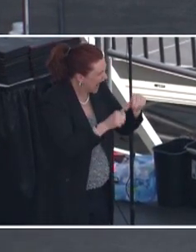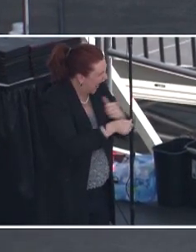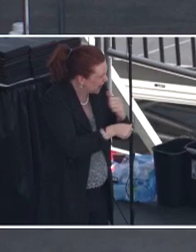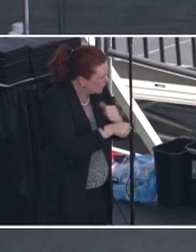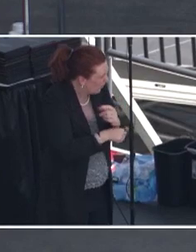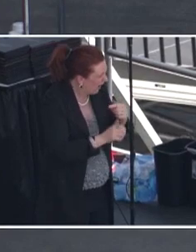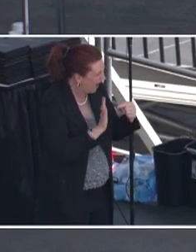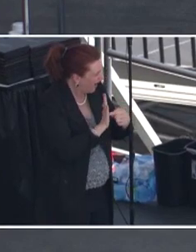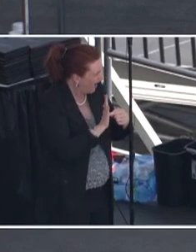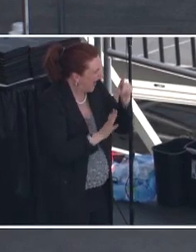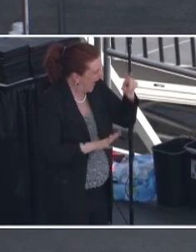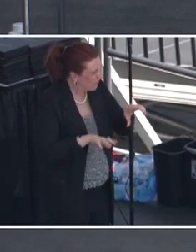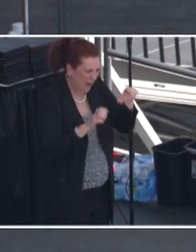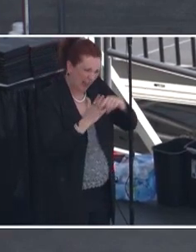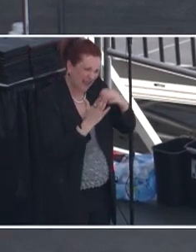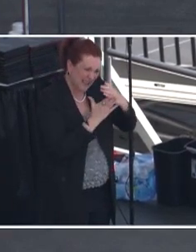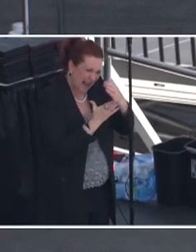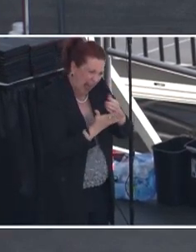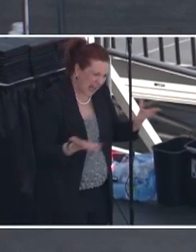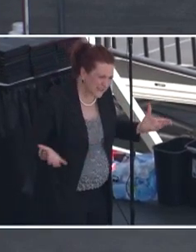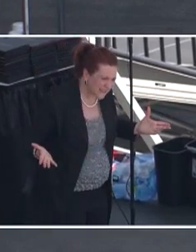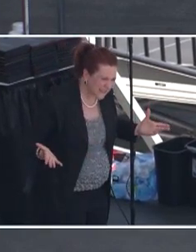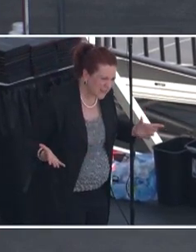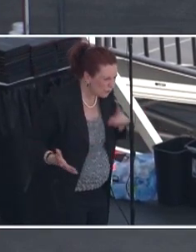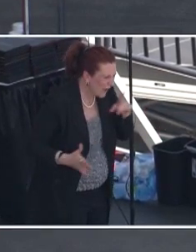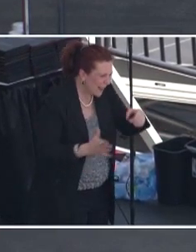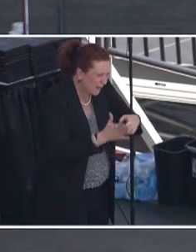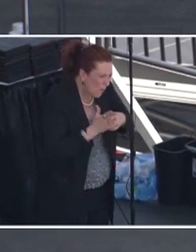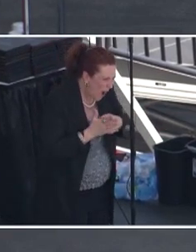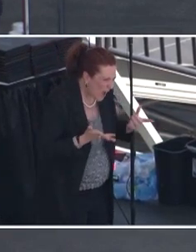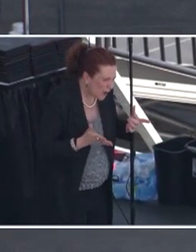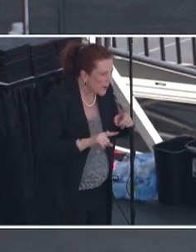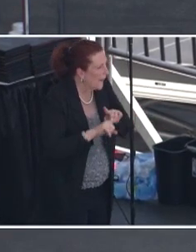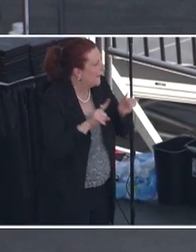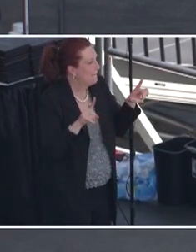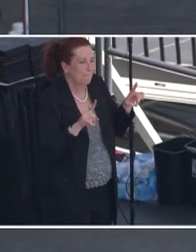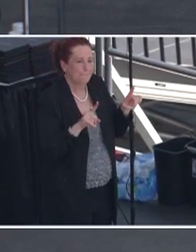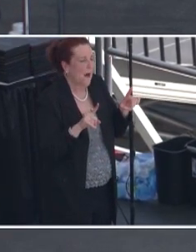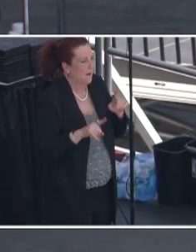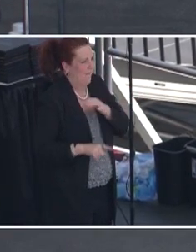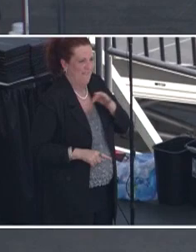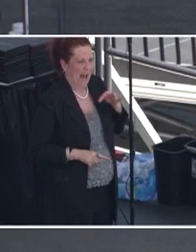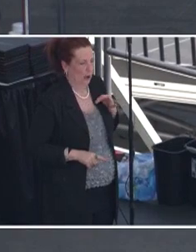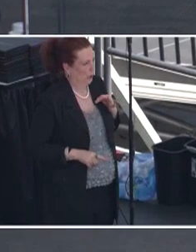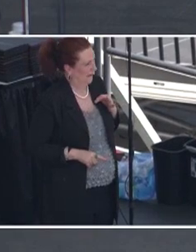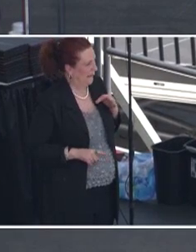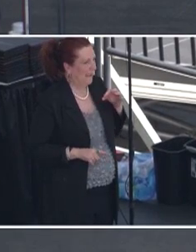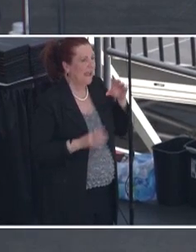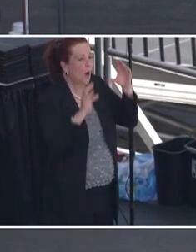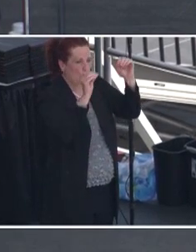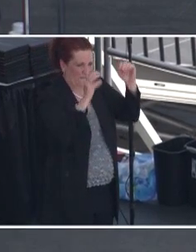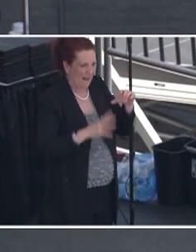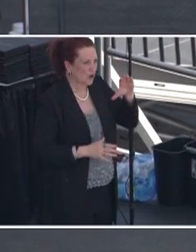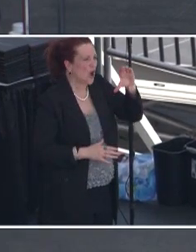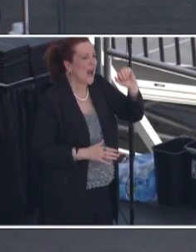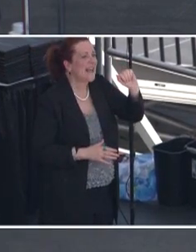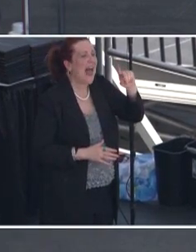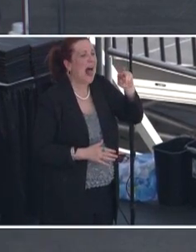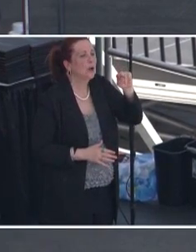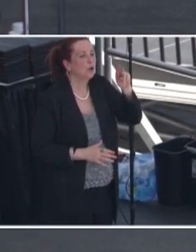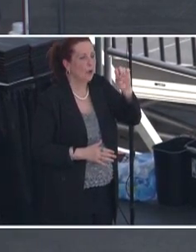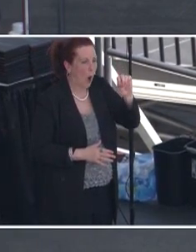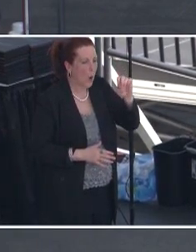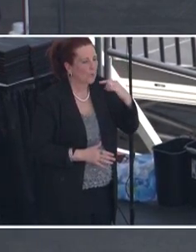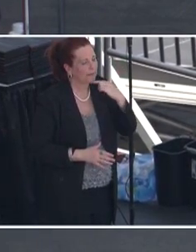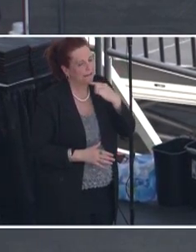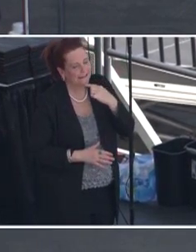and I'm doing just fine, but Mr. Calderon just smiled I knew the answer, but each time